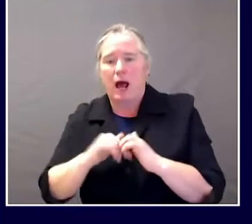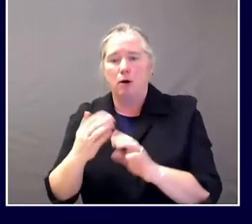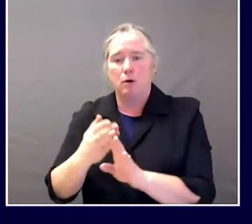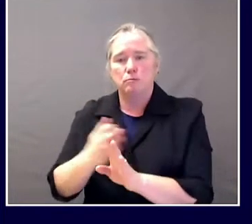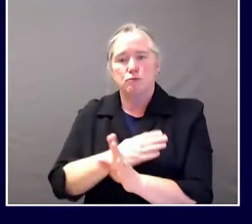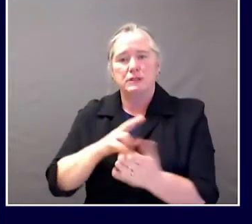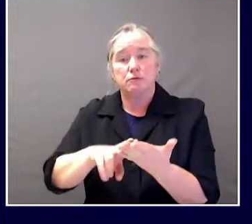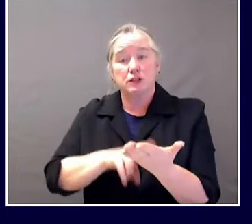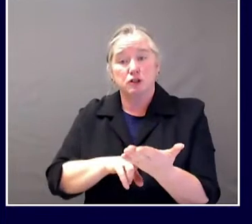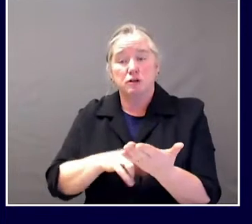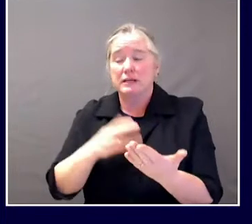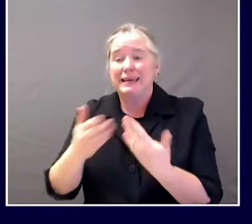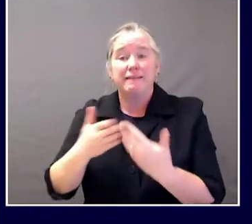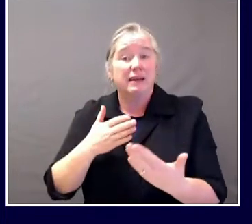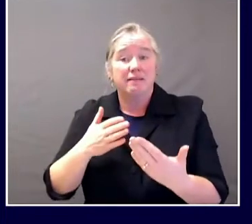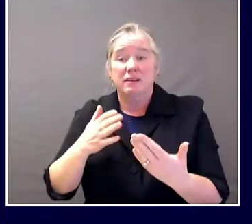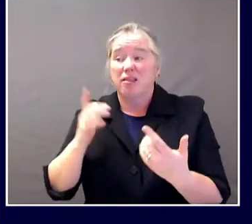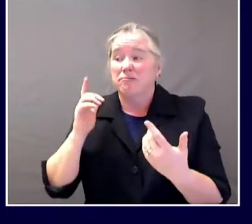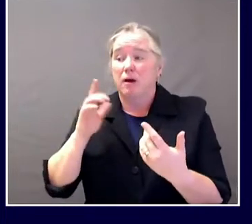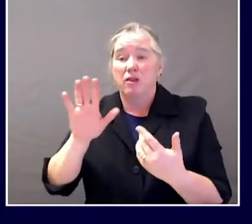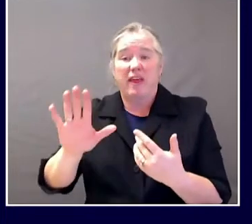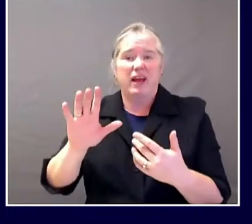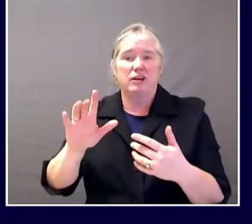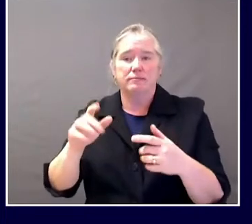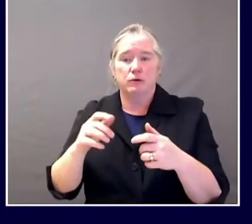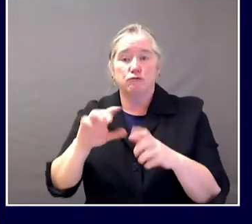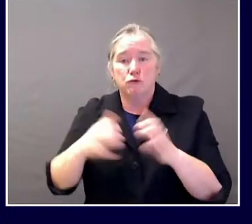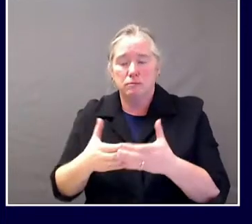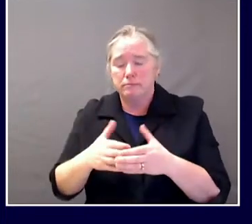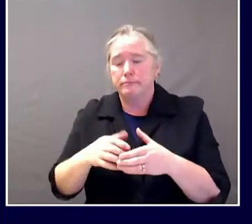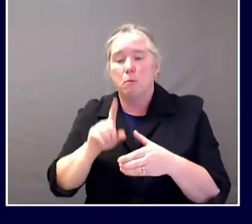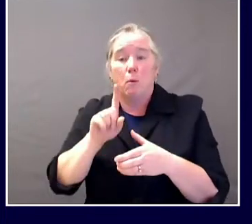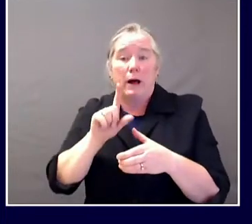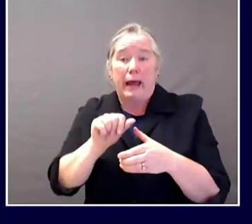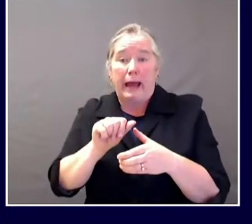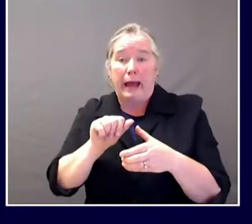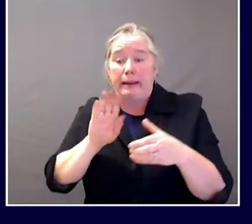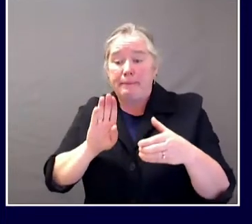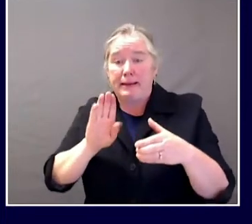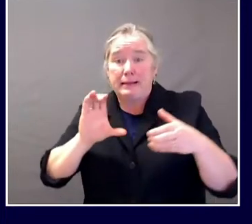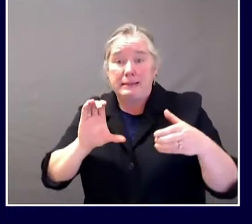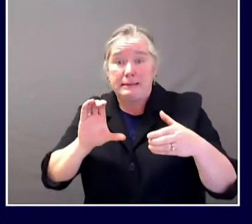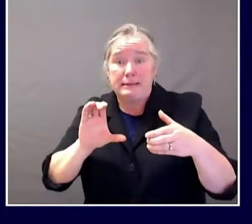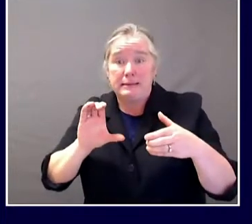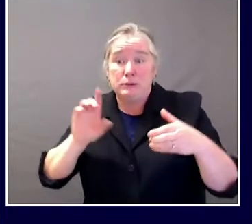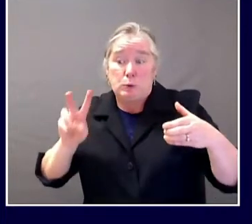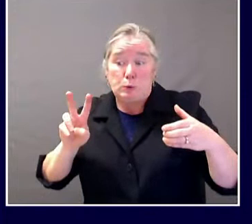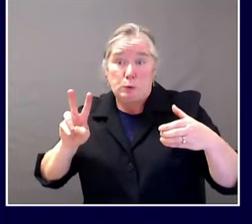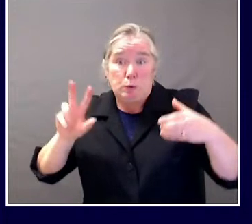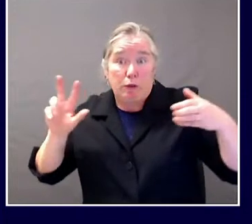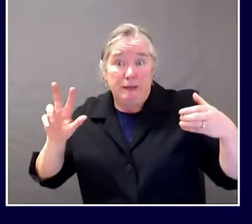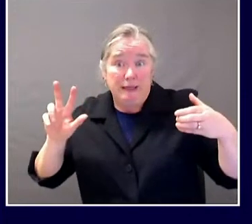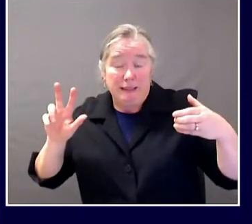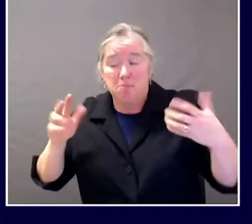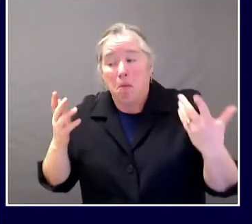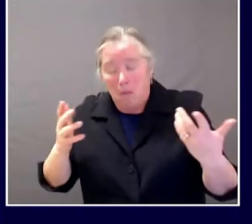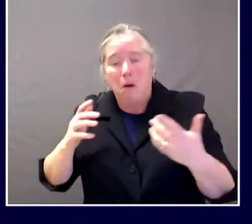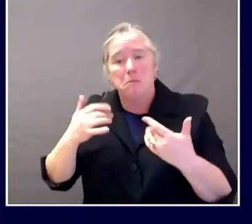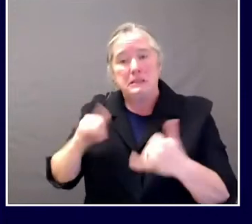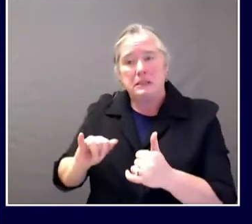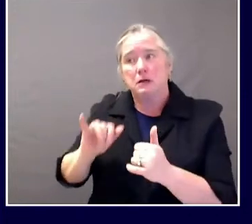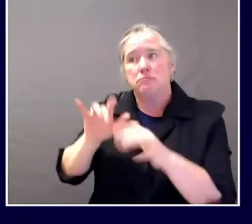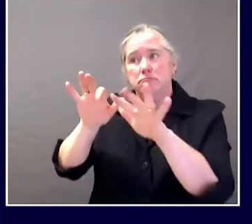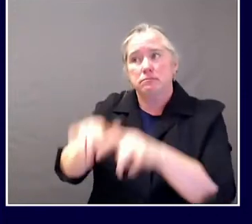up. Right now, we haven't sorted out a manner in which we can do so that then allows us to